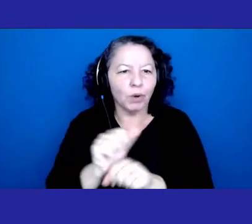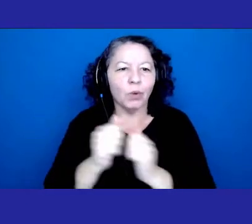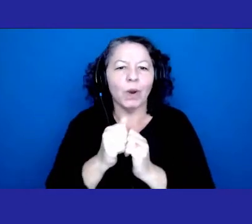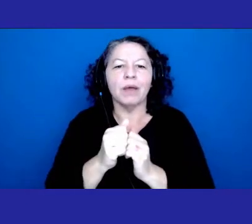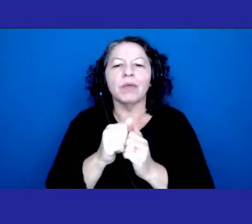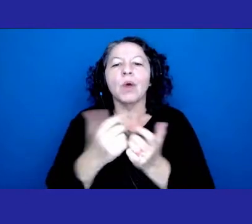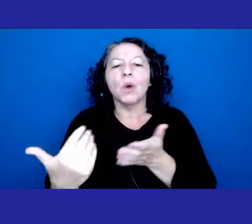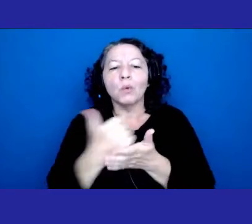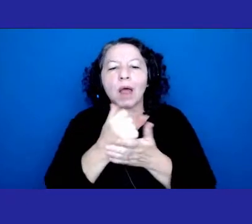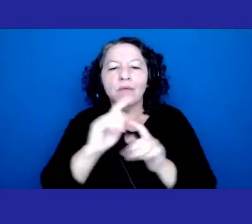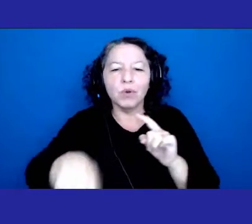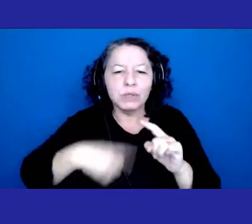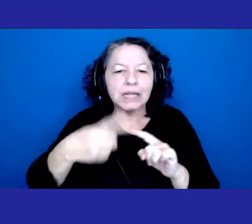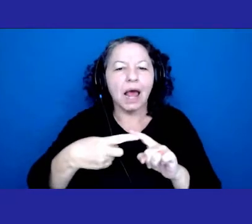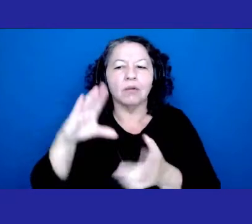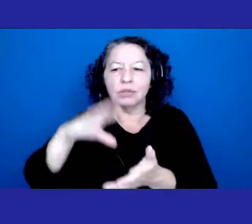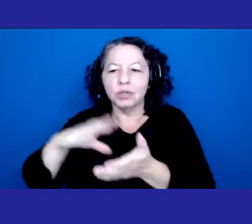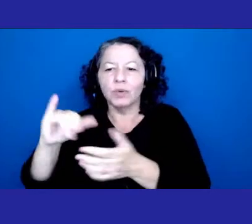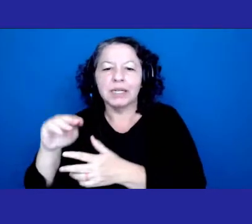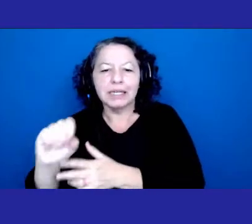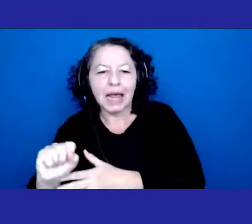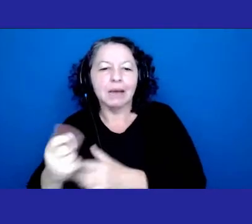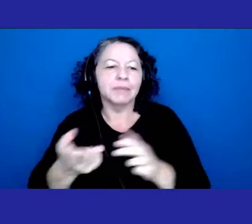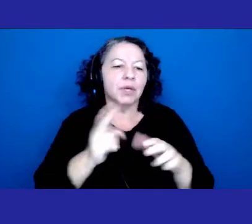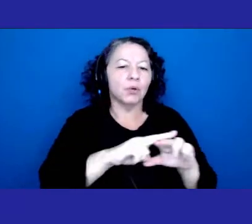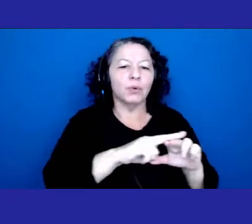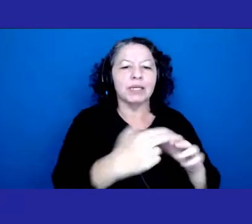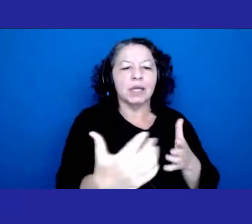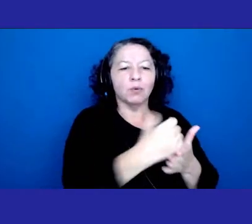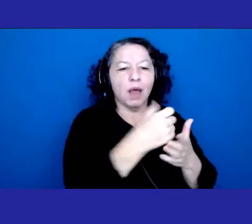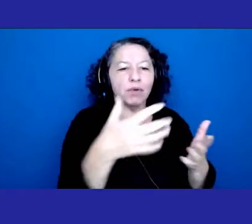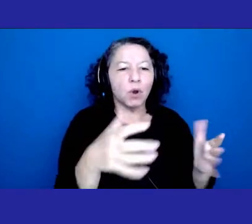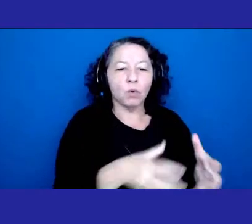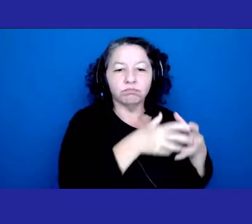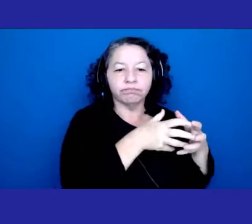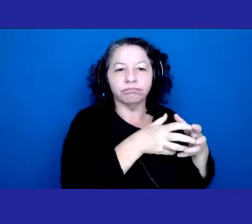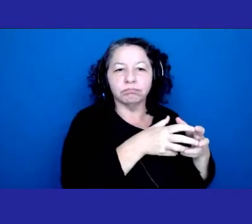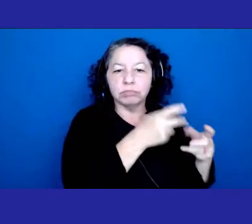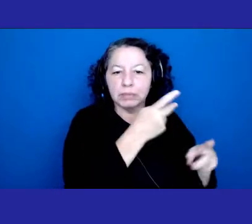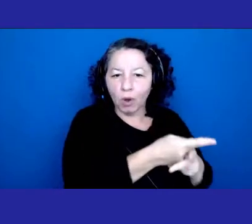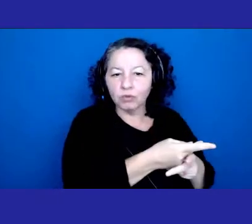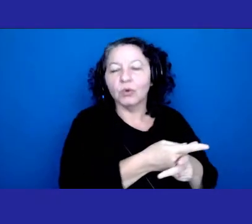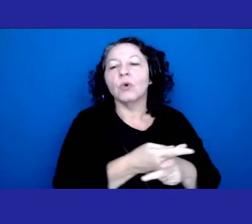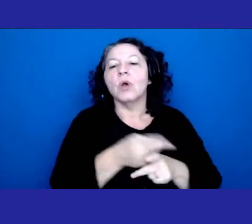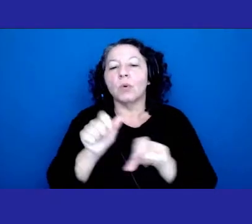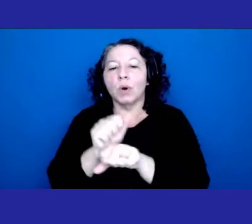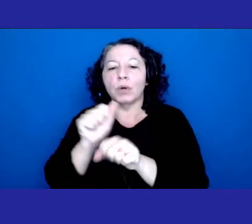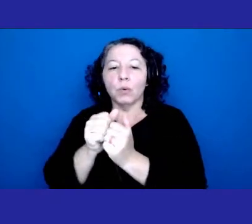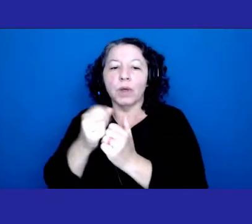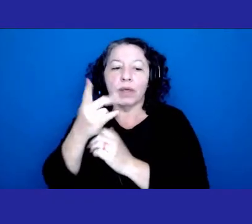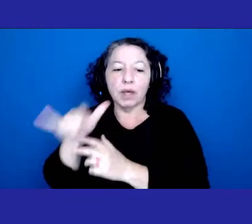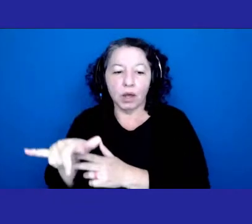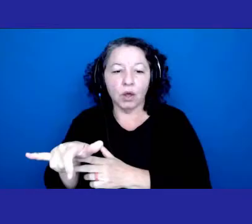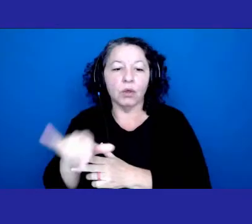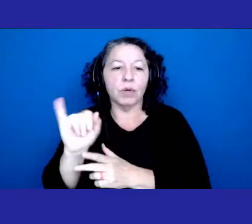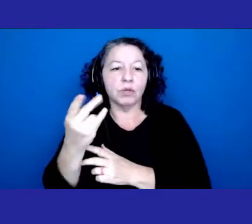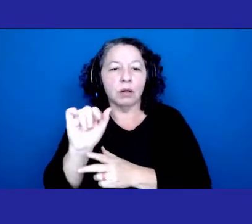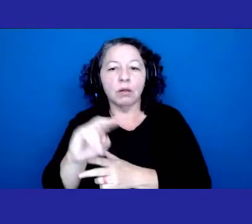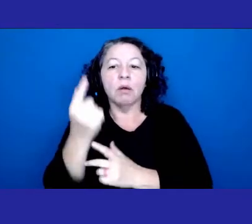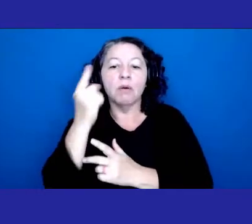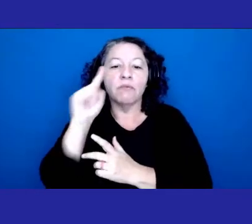decreasing claims and increasing revenue capture, as well as working with Hillary Jalon for quality metrics